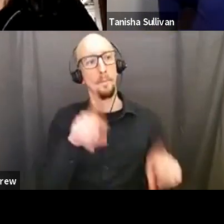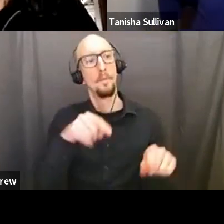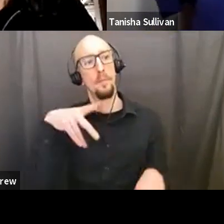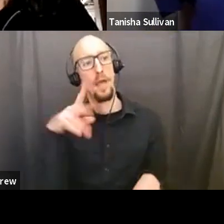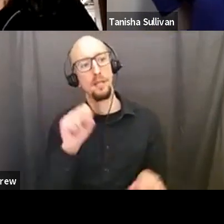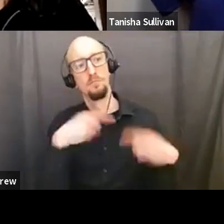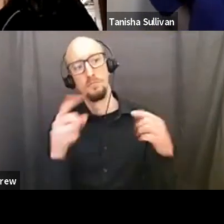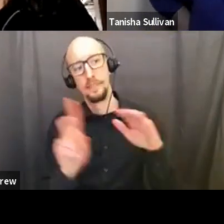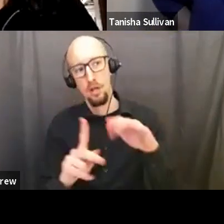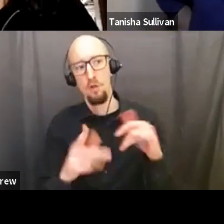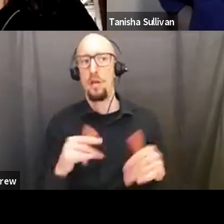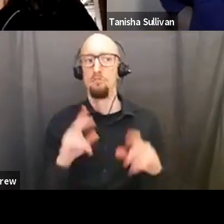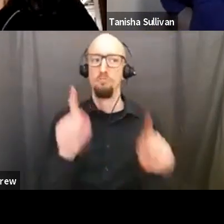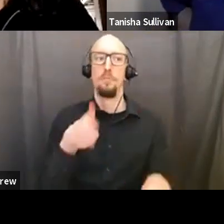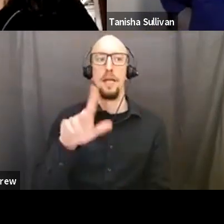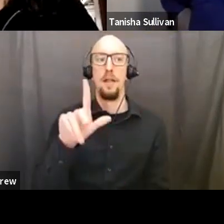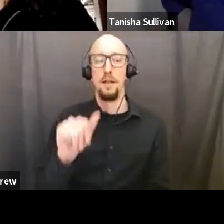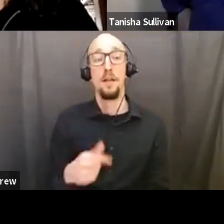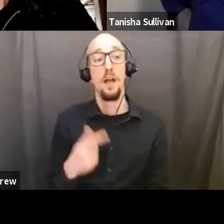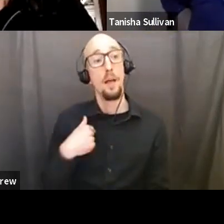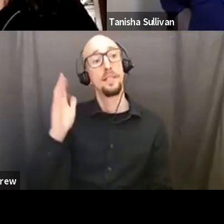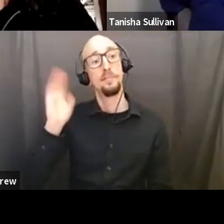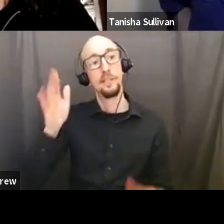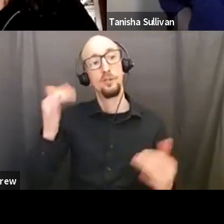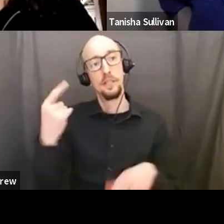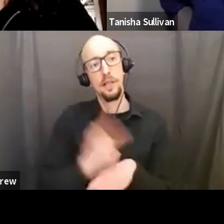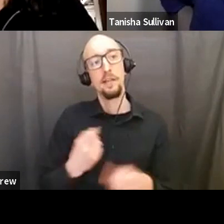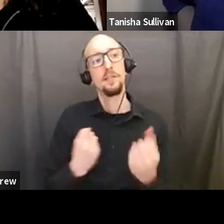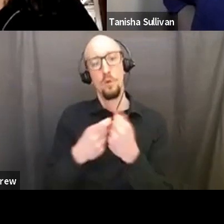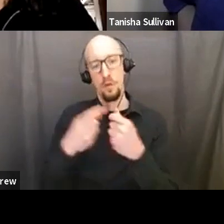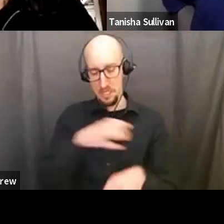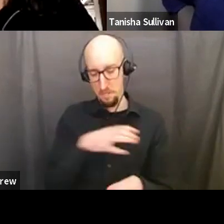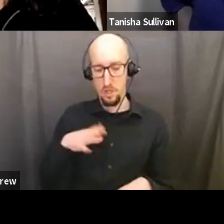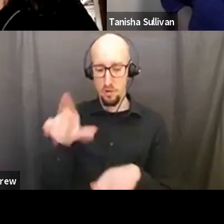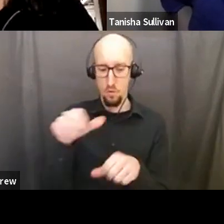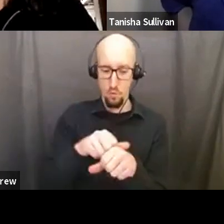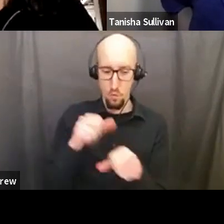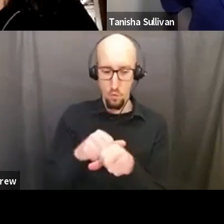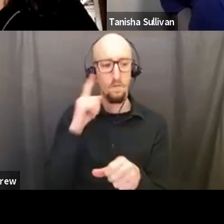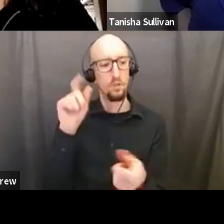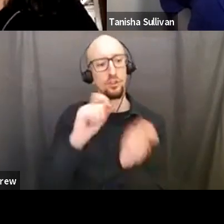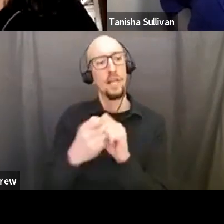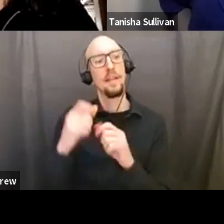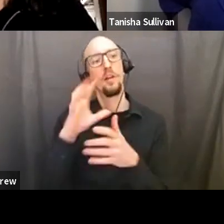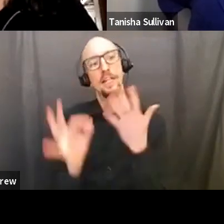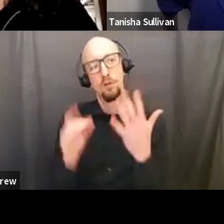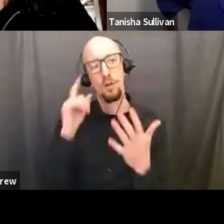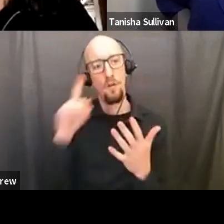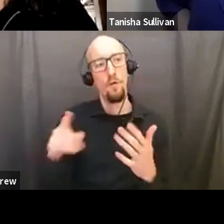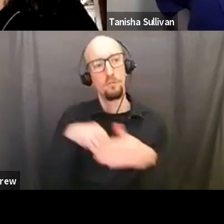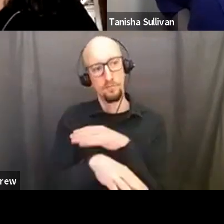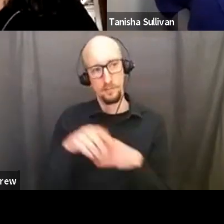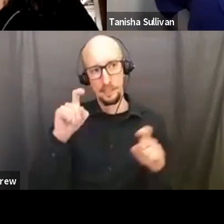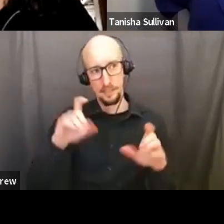and am currently enrolled at BLA. I'm speaking today in favor of this committee's work to change the criteria for admission to the exam